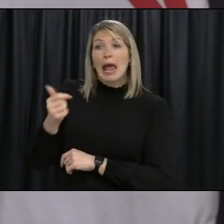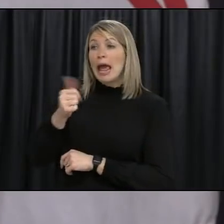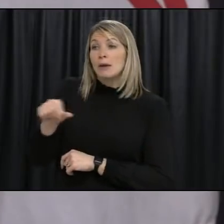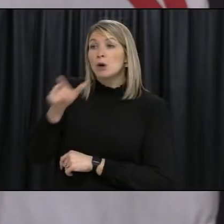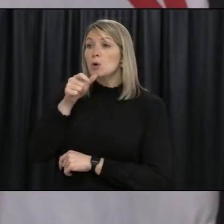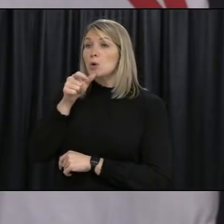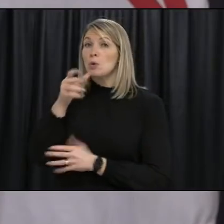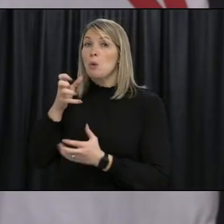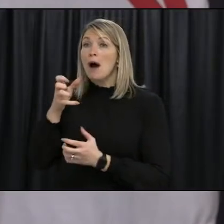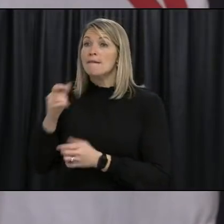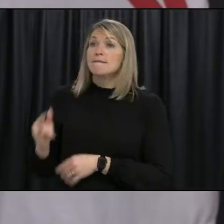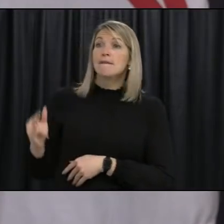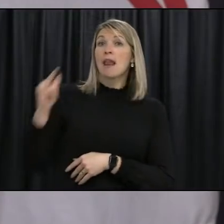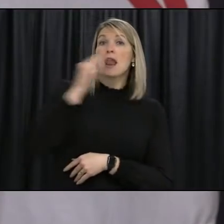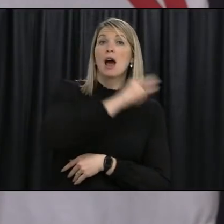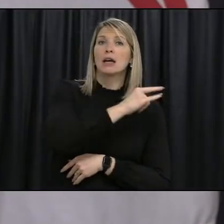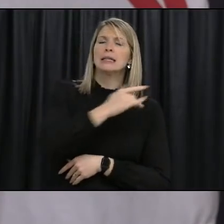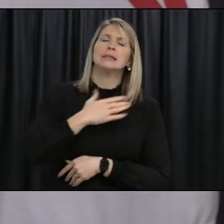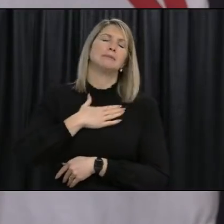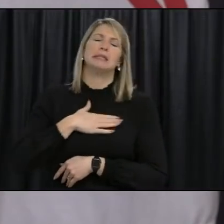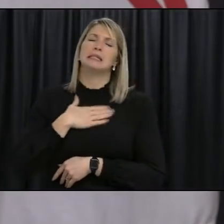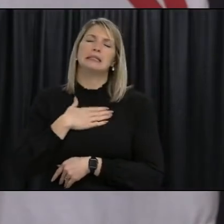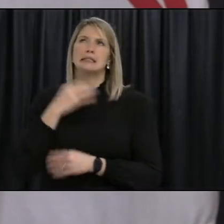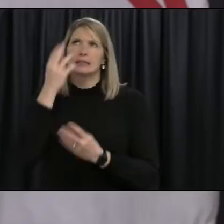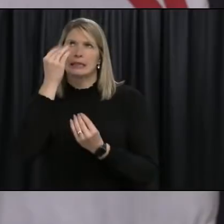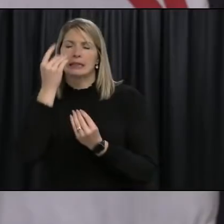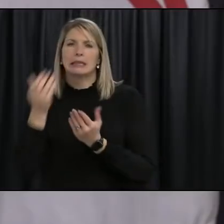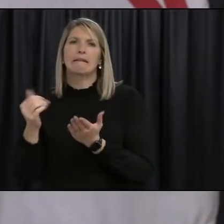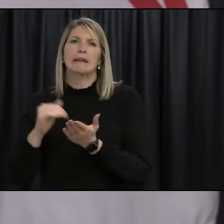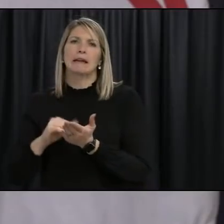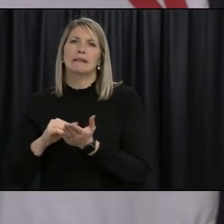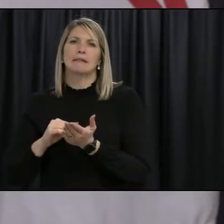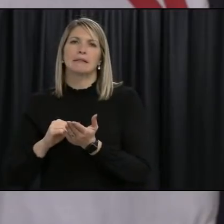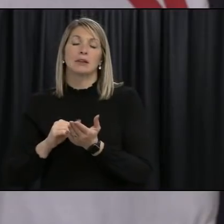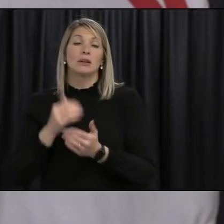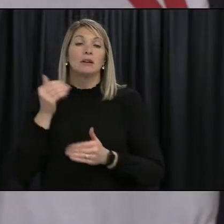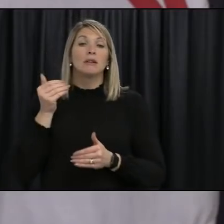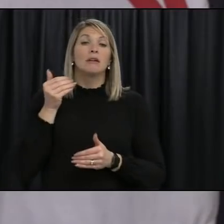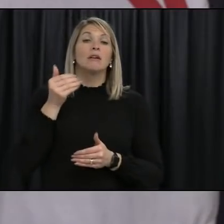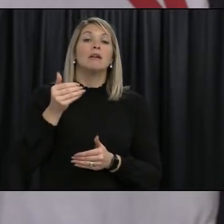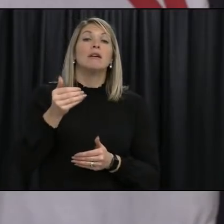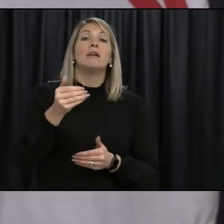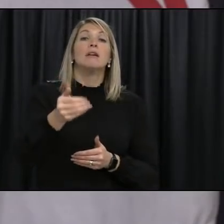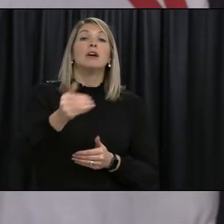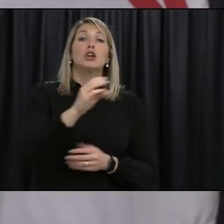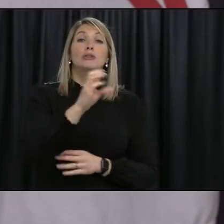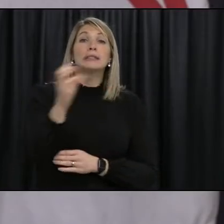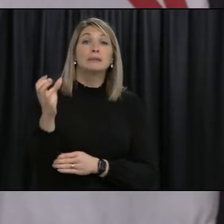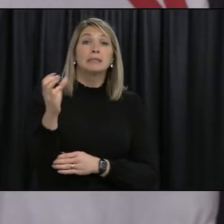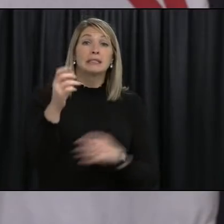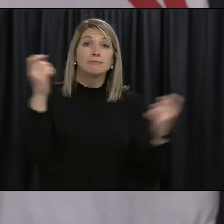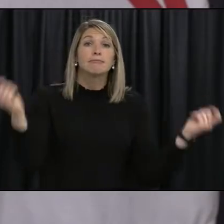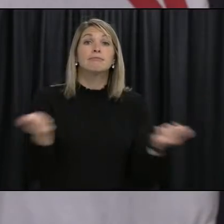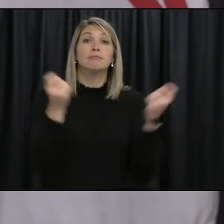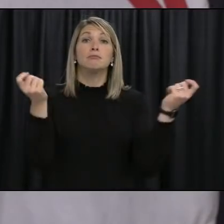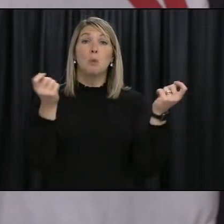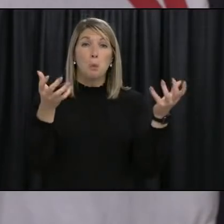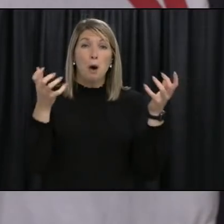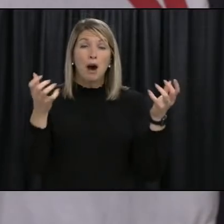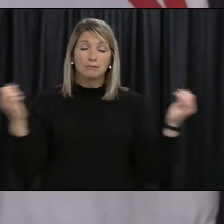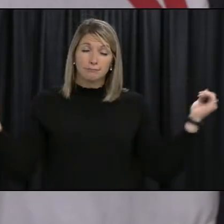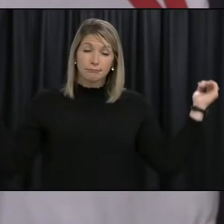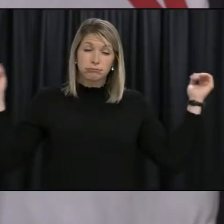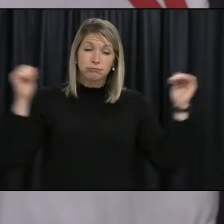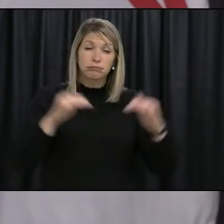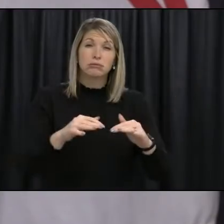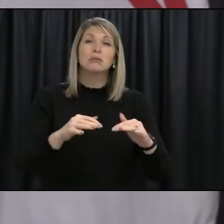of celebrations we're all used to and so thoroughly love. As Newfoundlanders and Labradorians, we know the value of getting together. But the